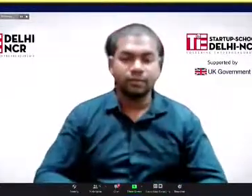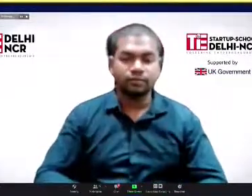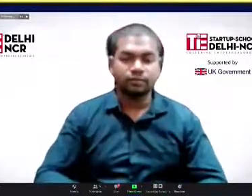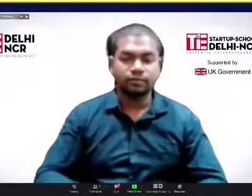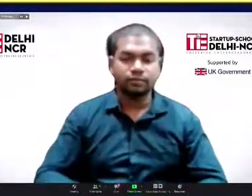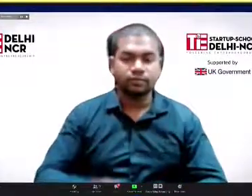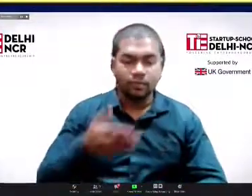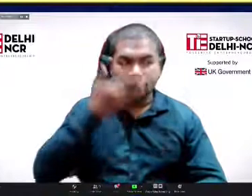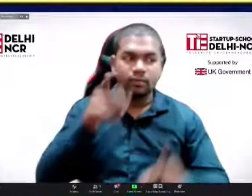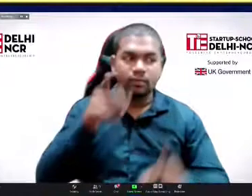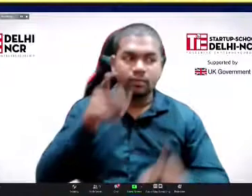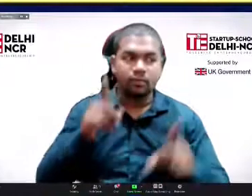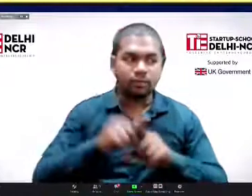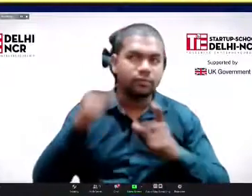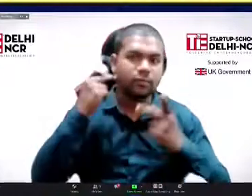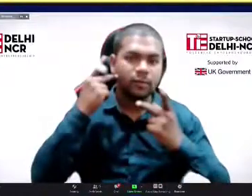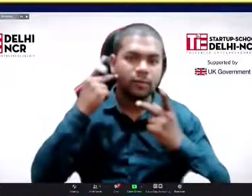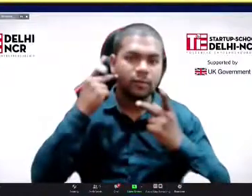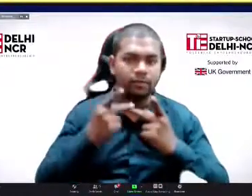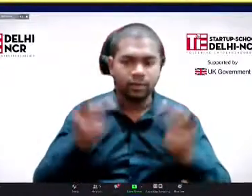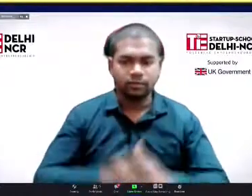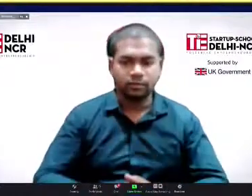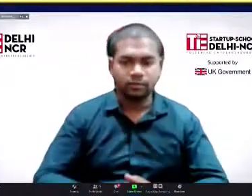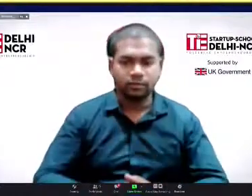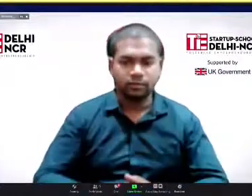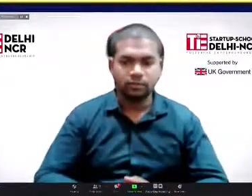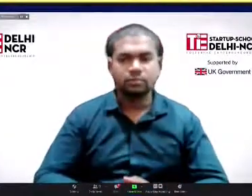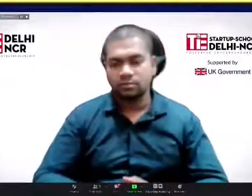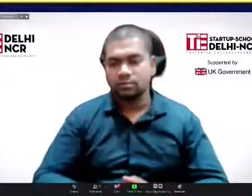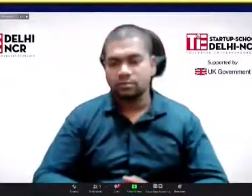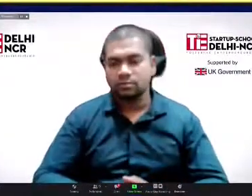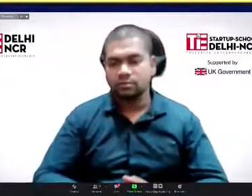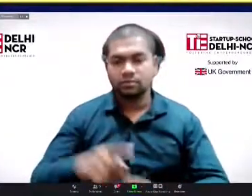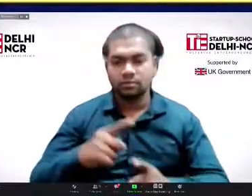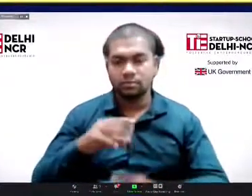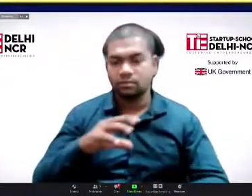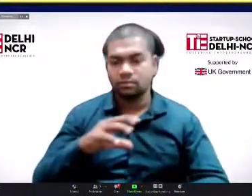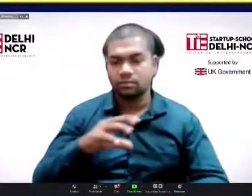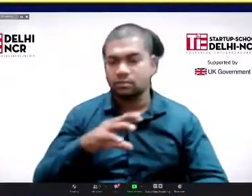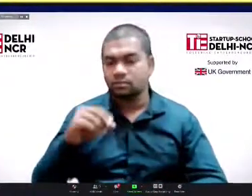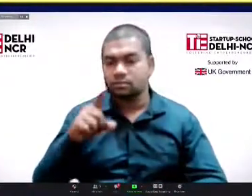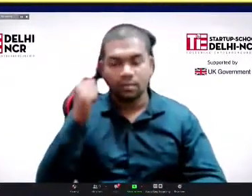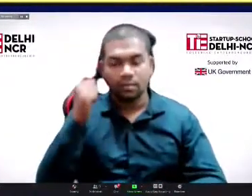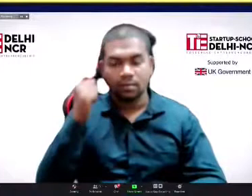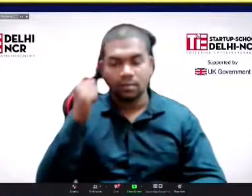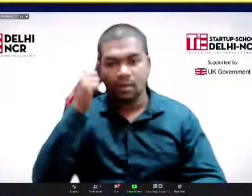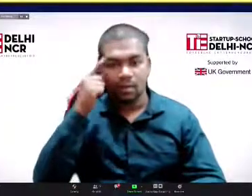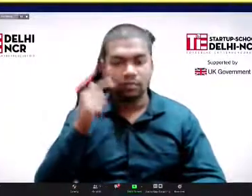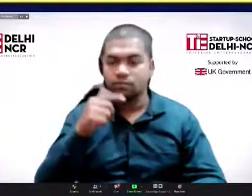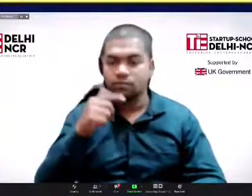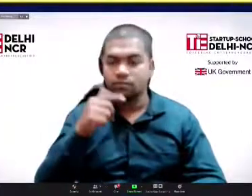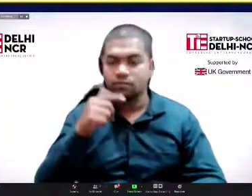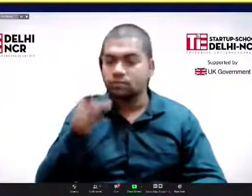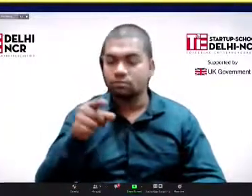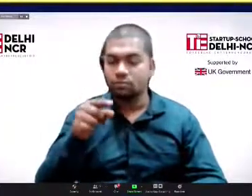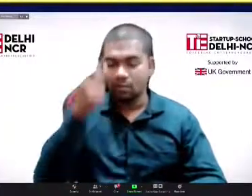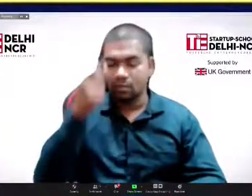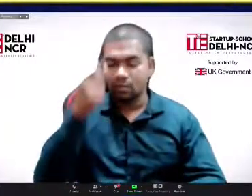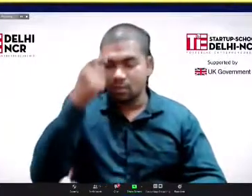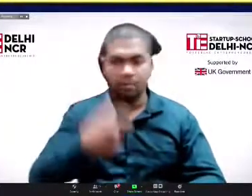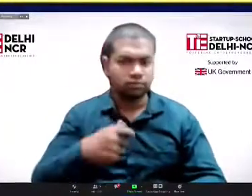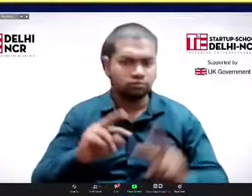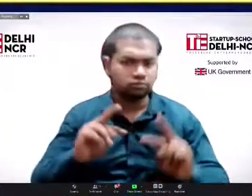can remind you of a certain brand, and so to be able to think that through, if it's a personality, what